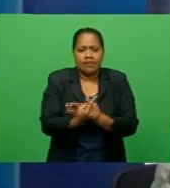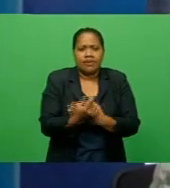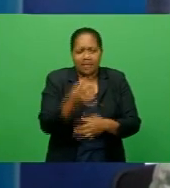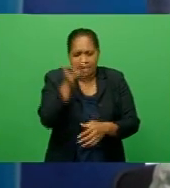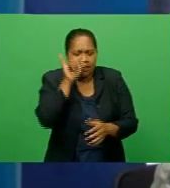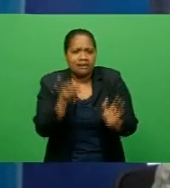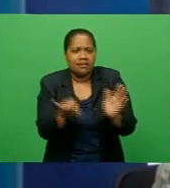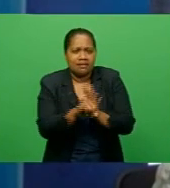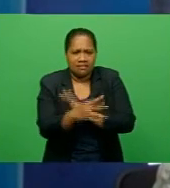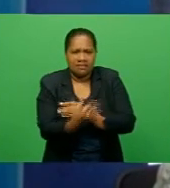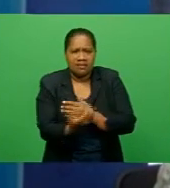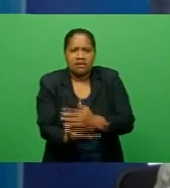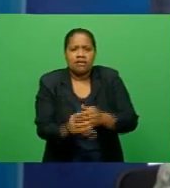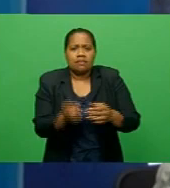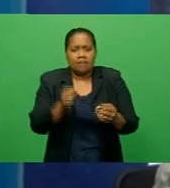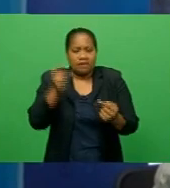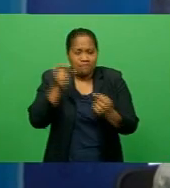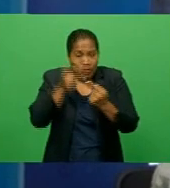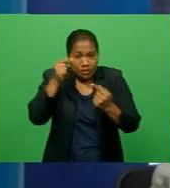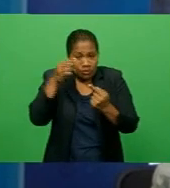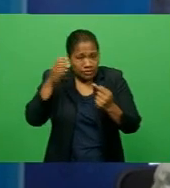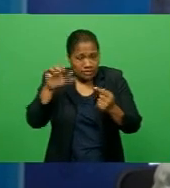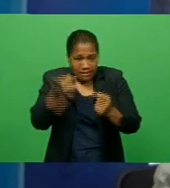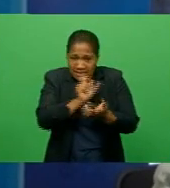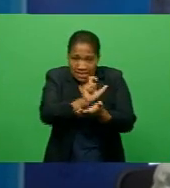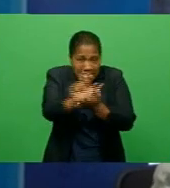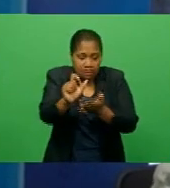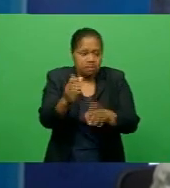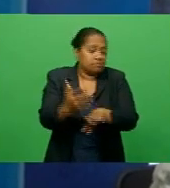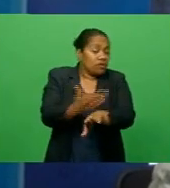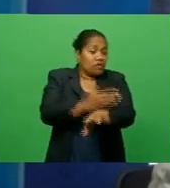However, the point to make clear is before we march into